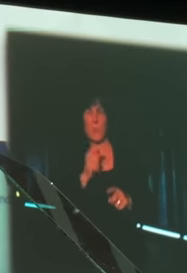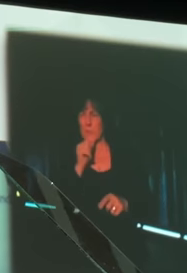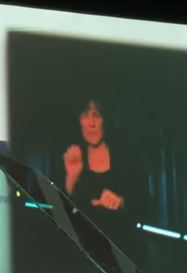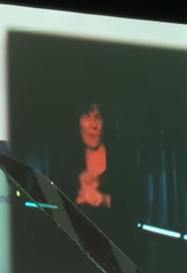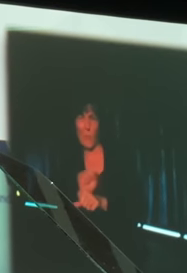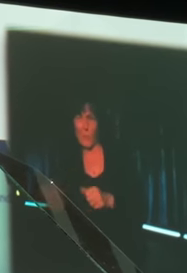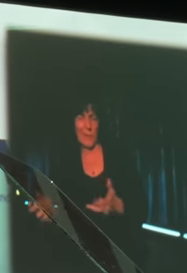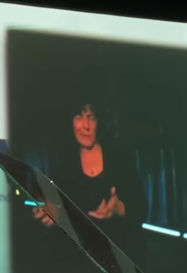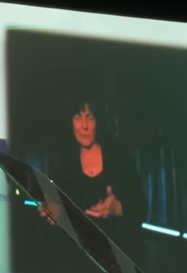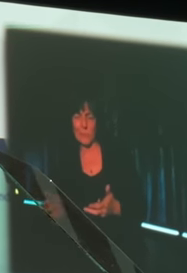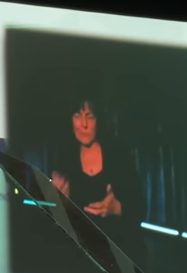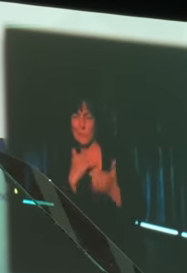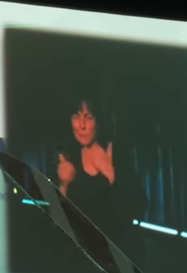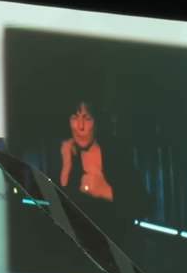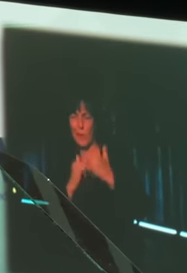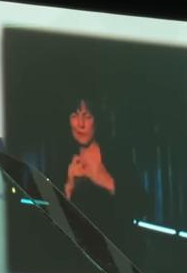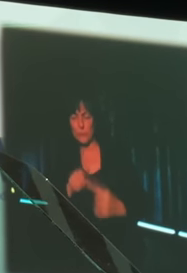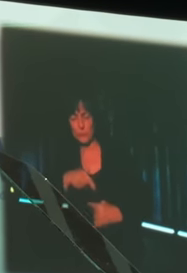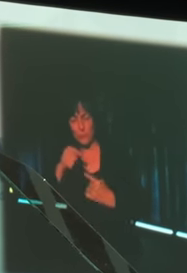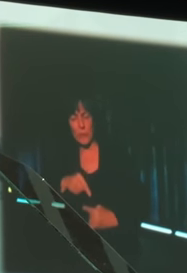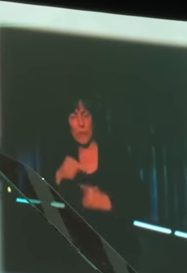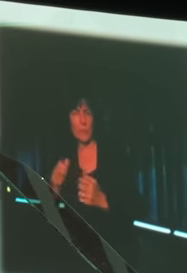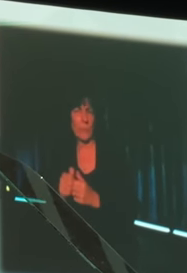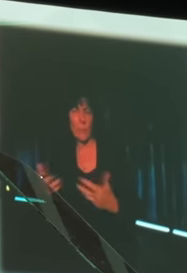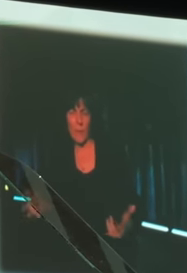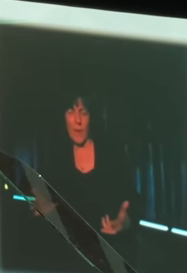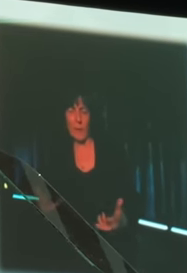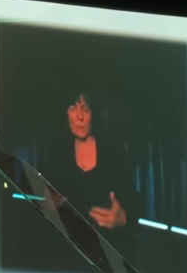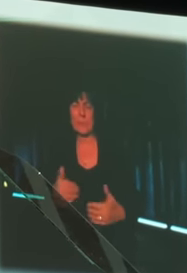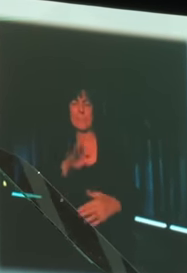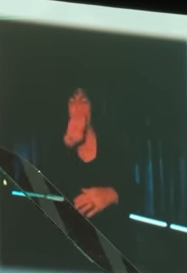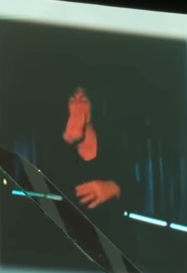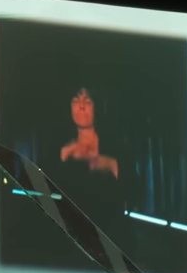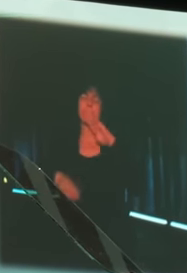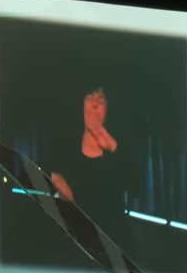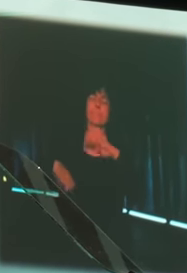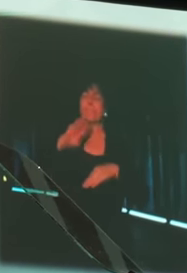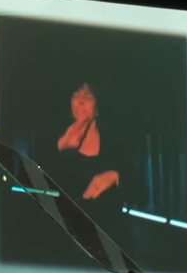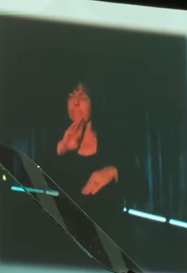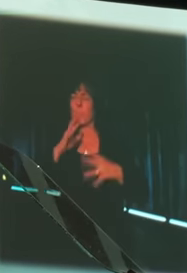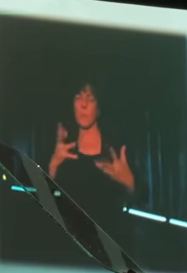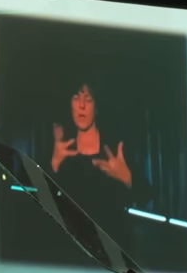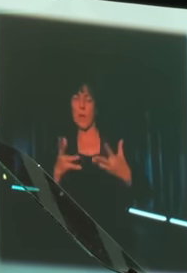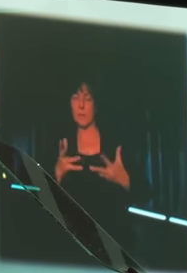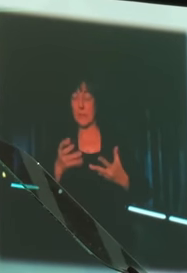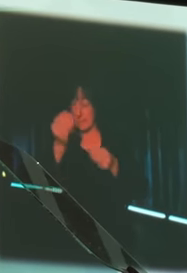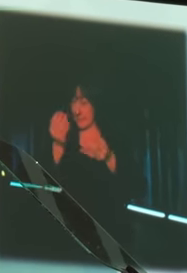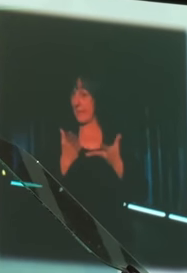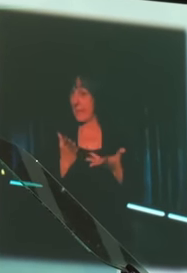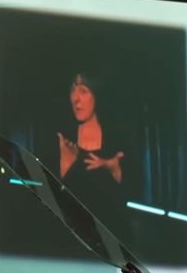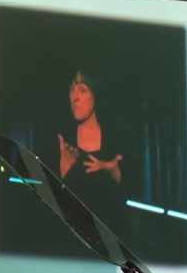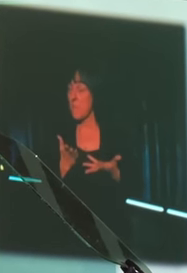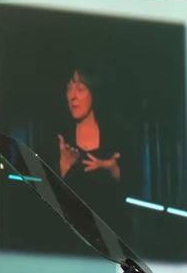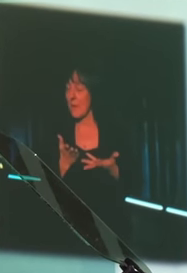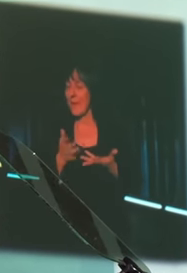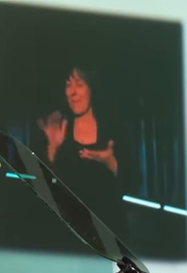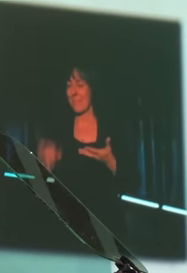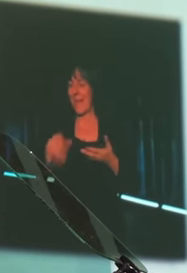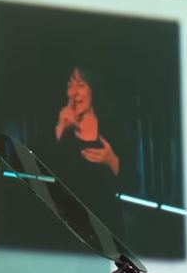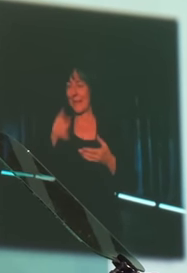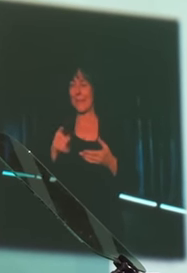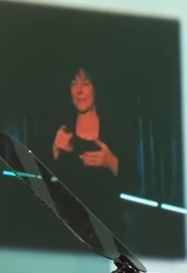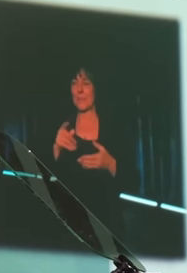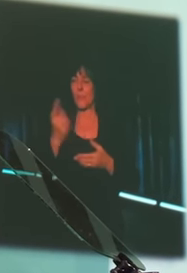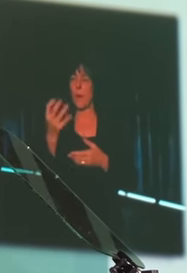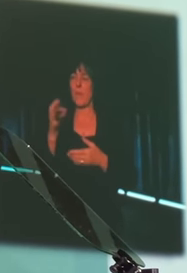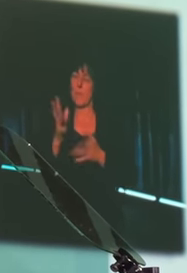that that folks are struggling with or running into issues with, because that is going to be